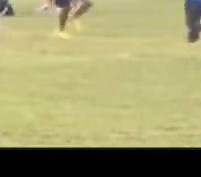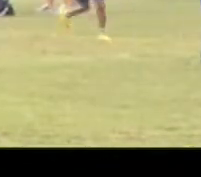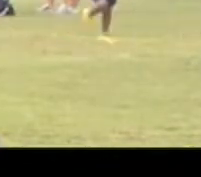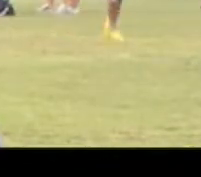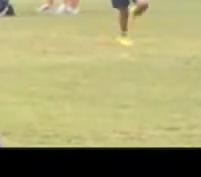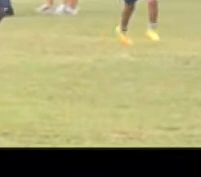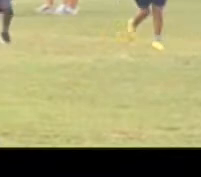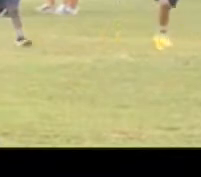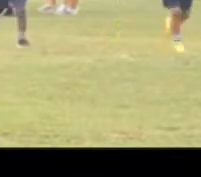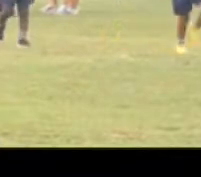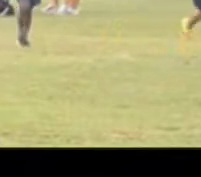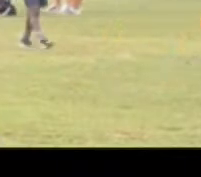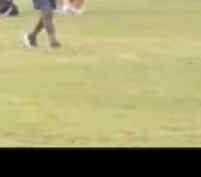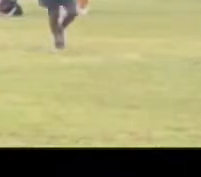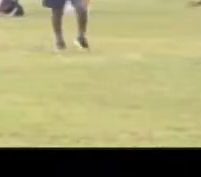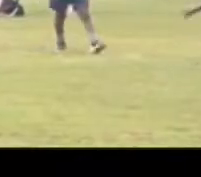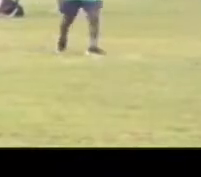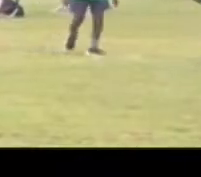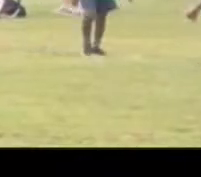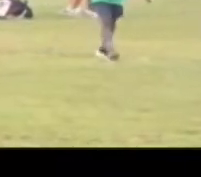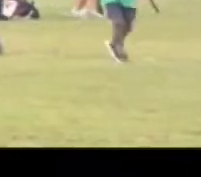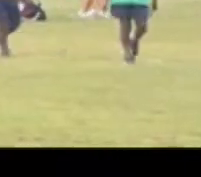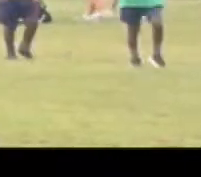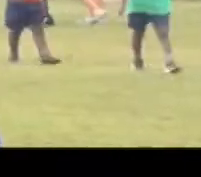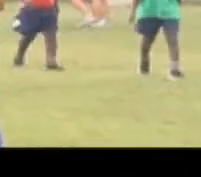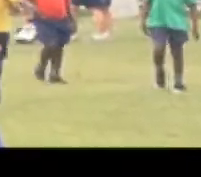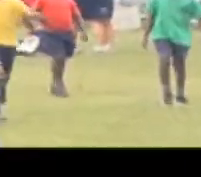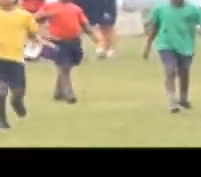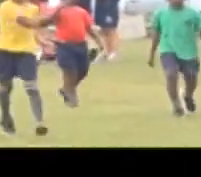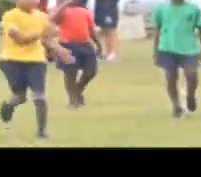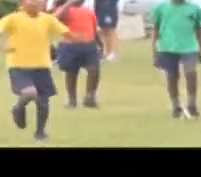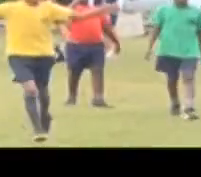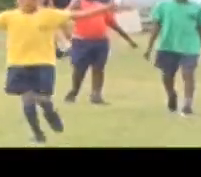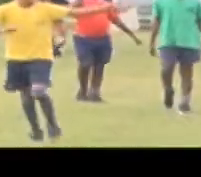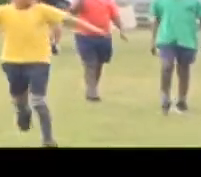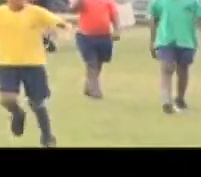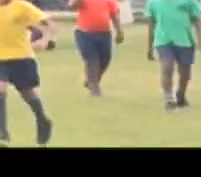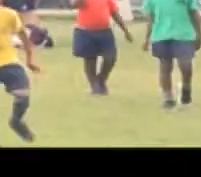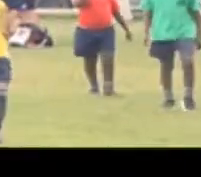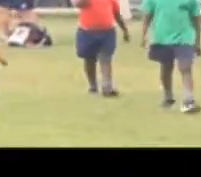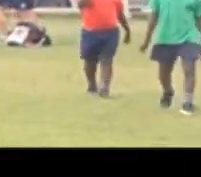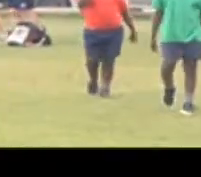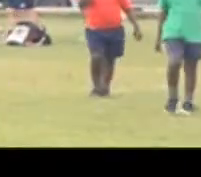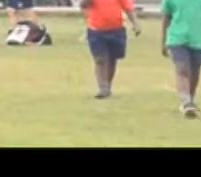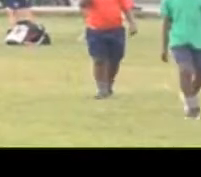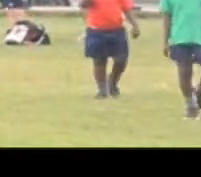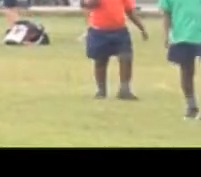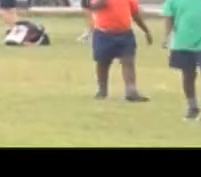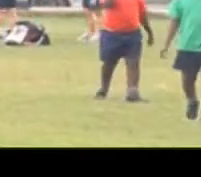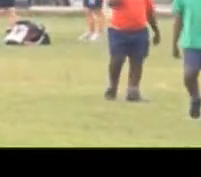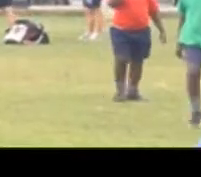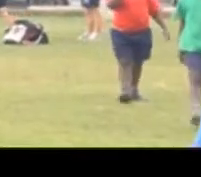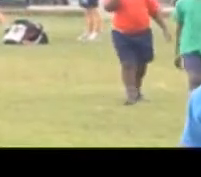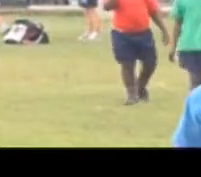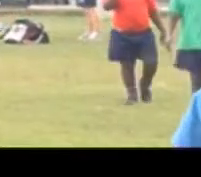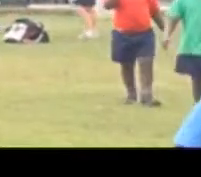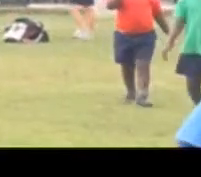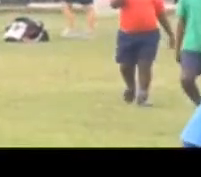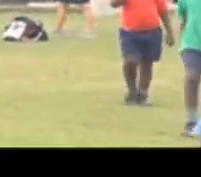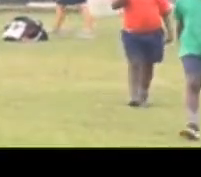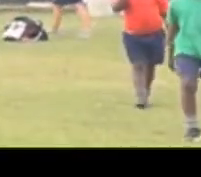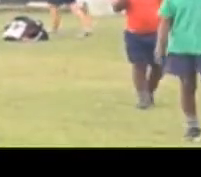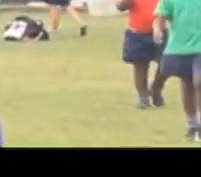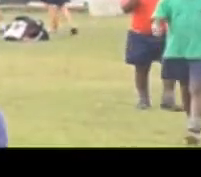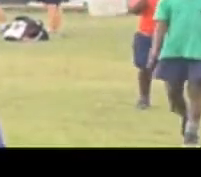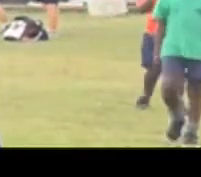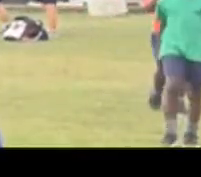2 World Cup 7s for Fiji in 97 and 2005. And I believe I have achieved my goal of making people, not